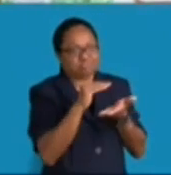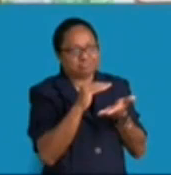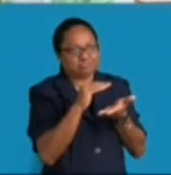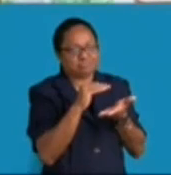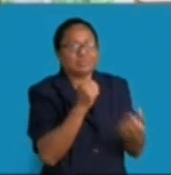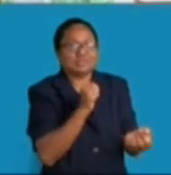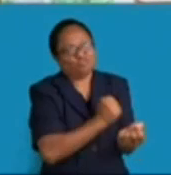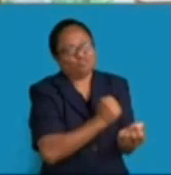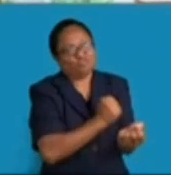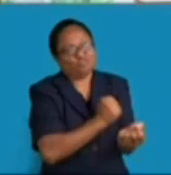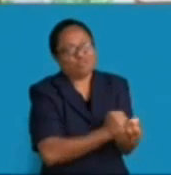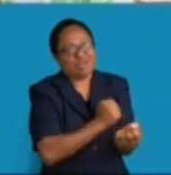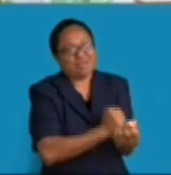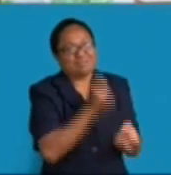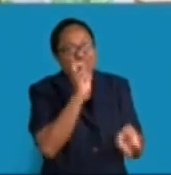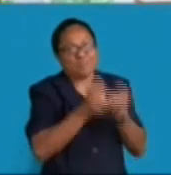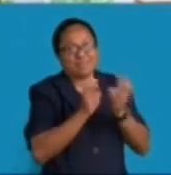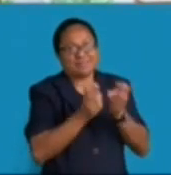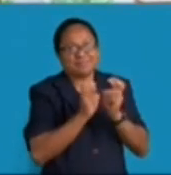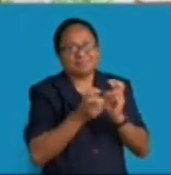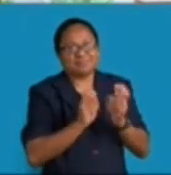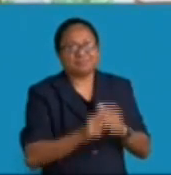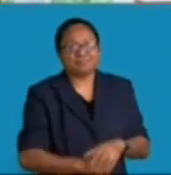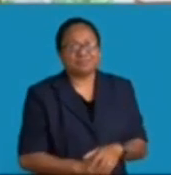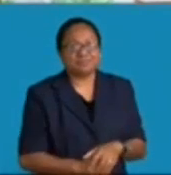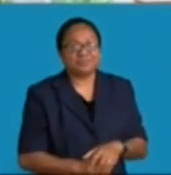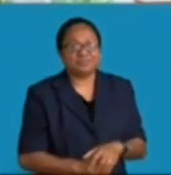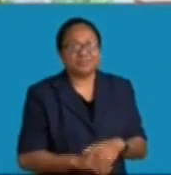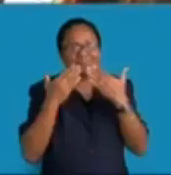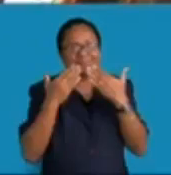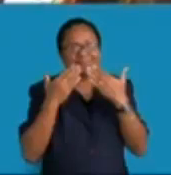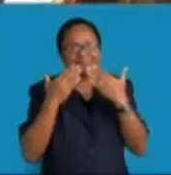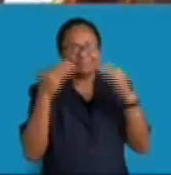to fight this crime. Thank you, Madam Speaker. Thank you.